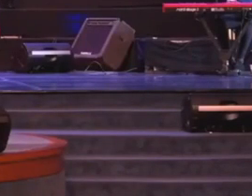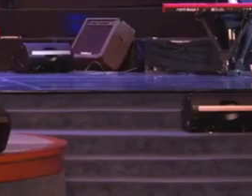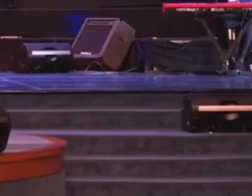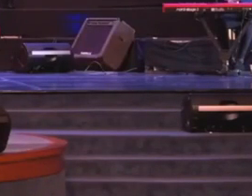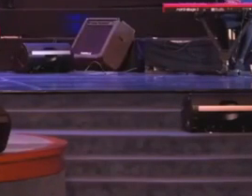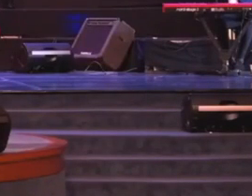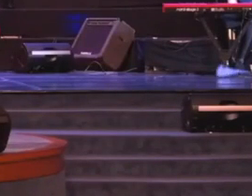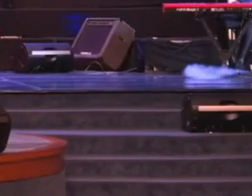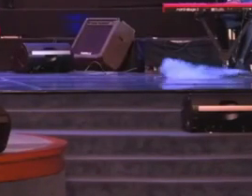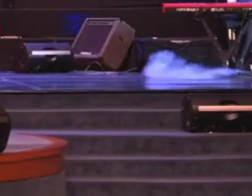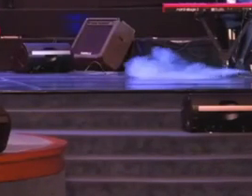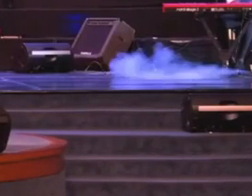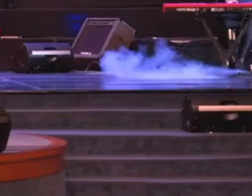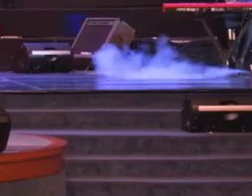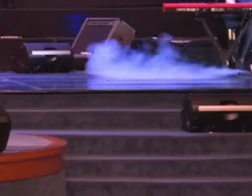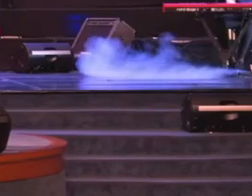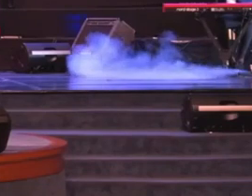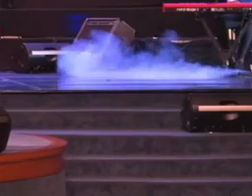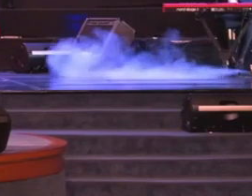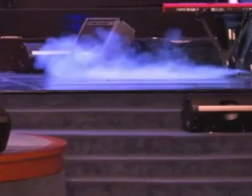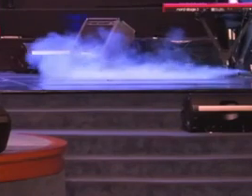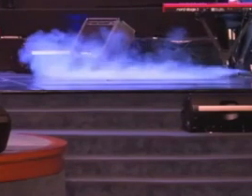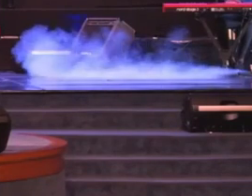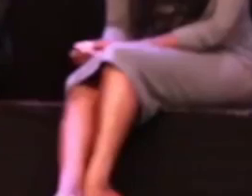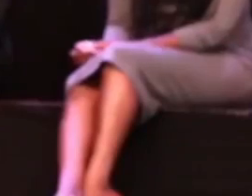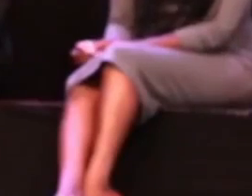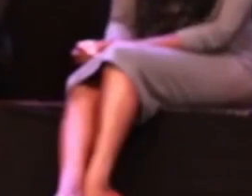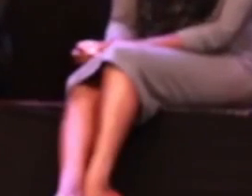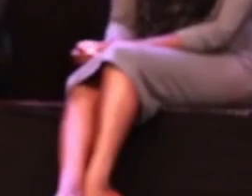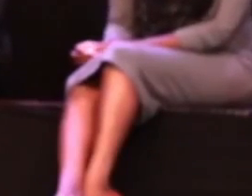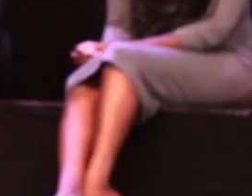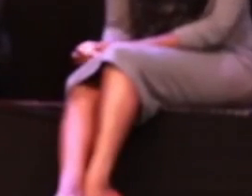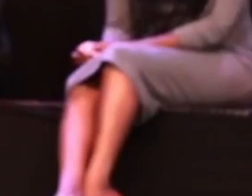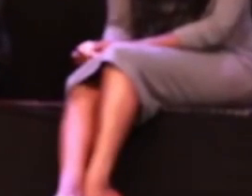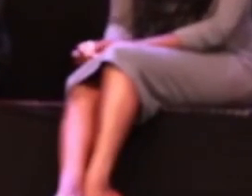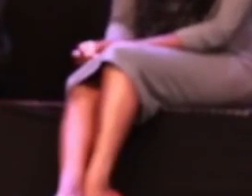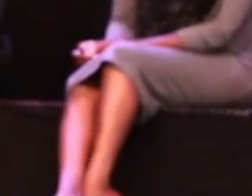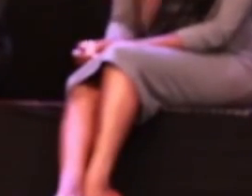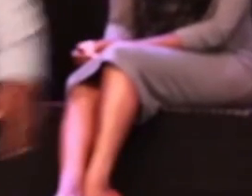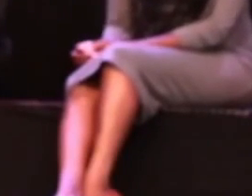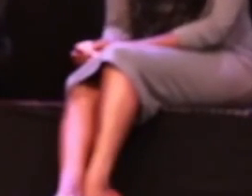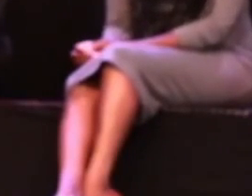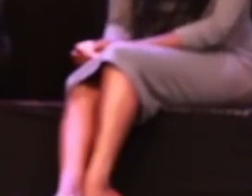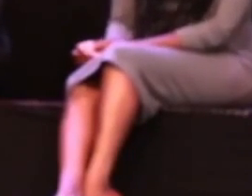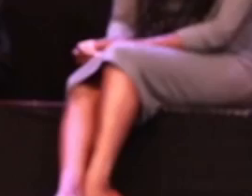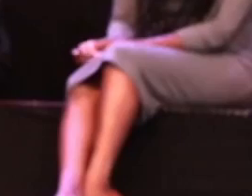the perishing, care for the dying. Jesus is